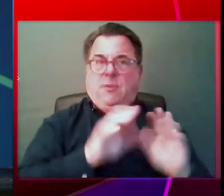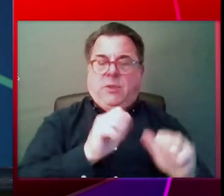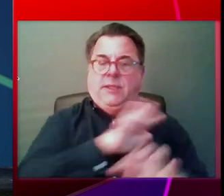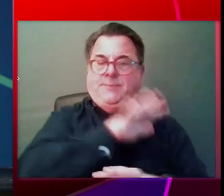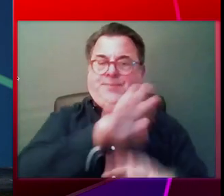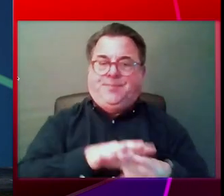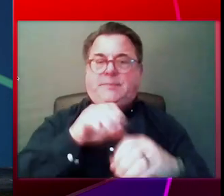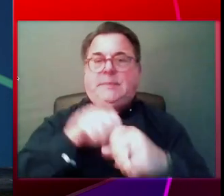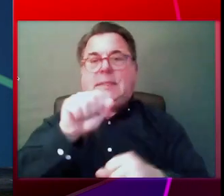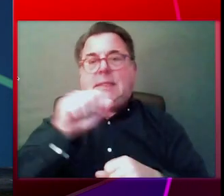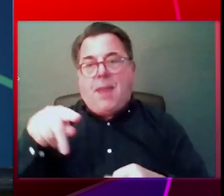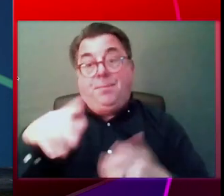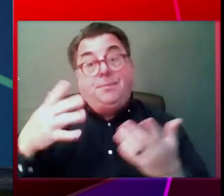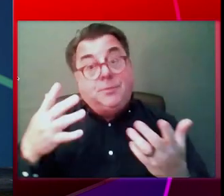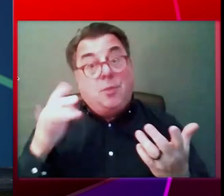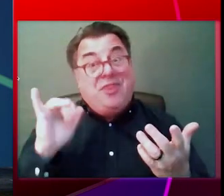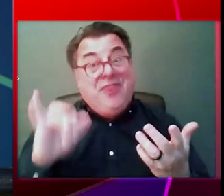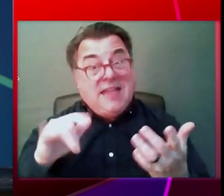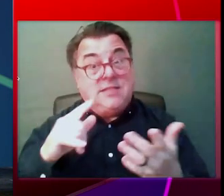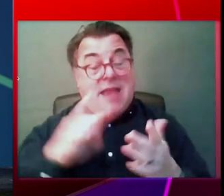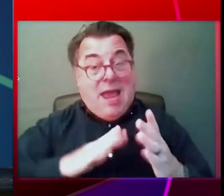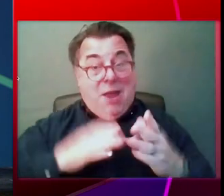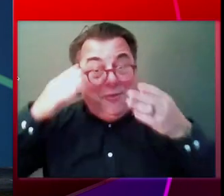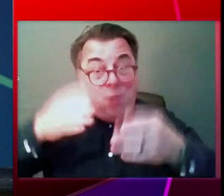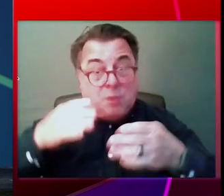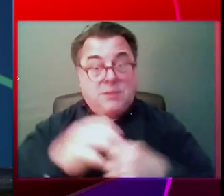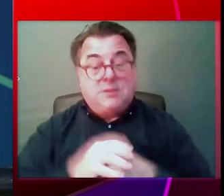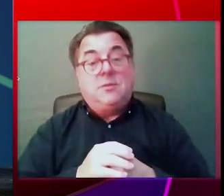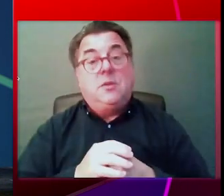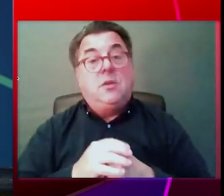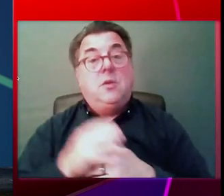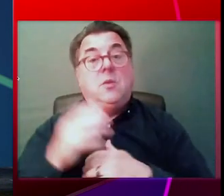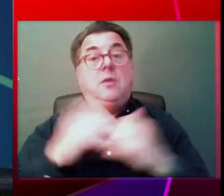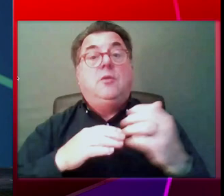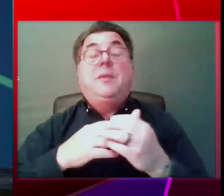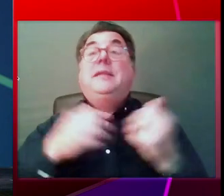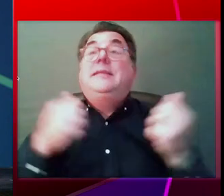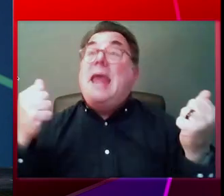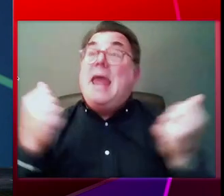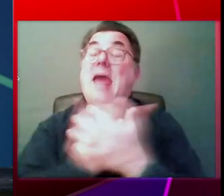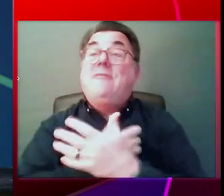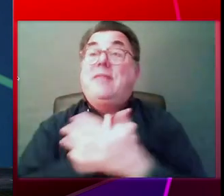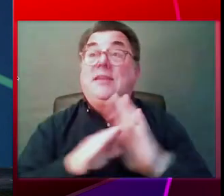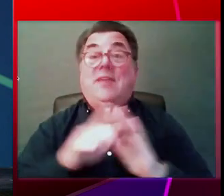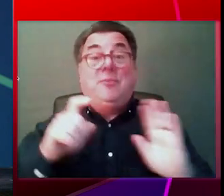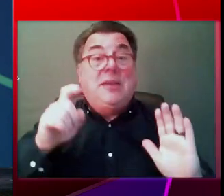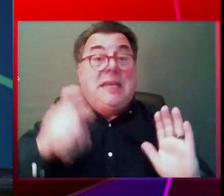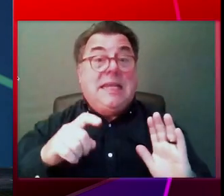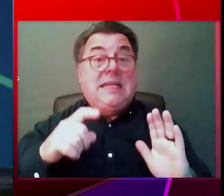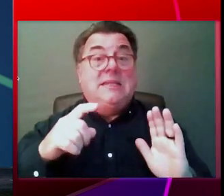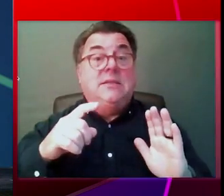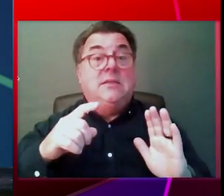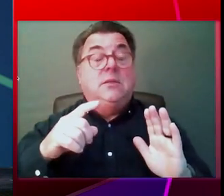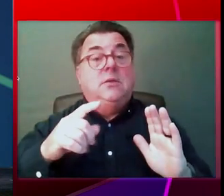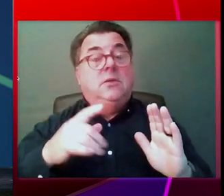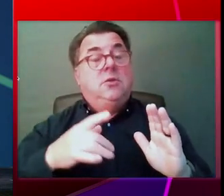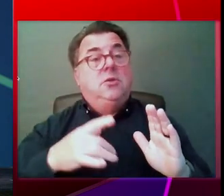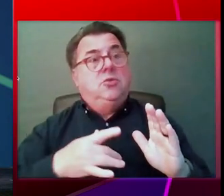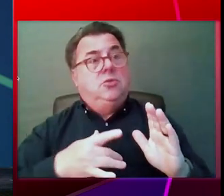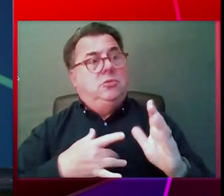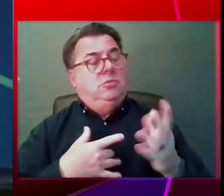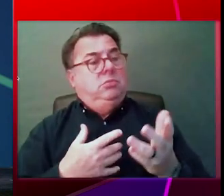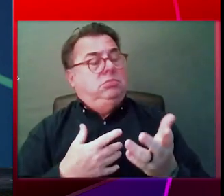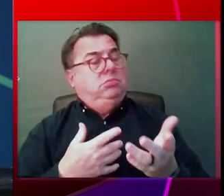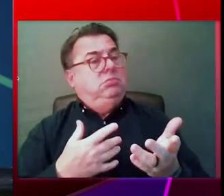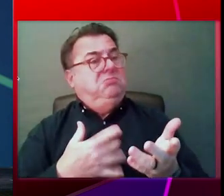So that's what we're focused on. We want to build literally everything that a developer would need to confidently deliver a